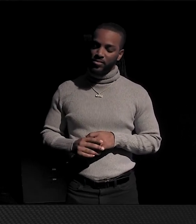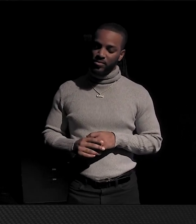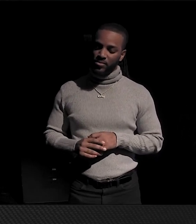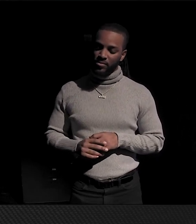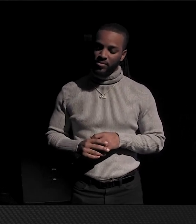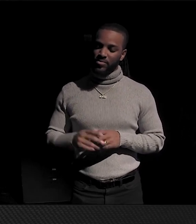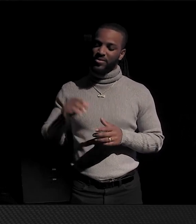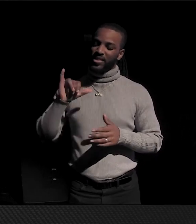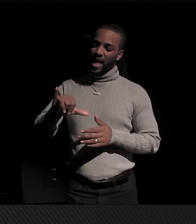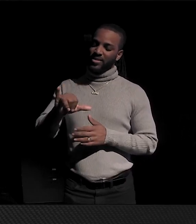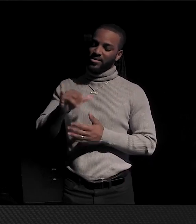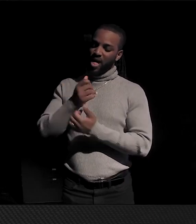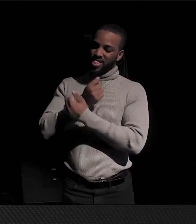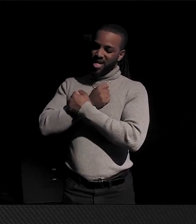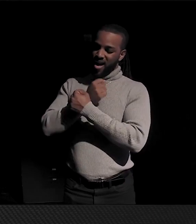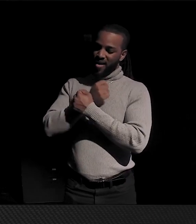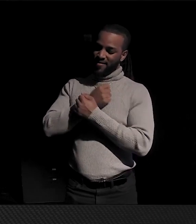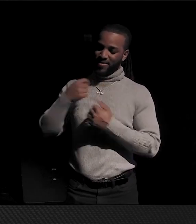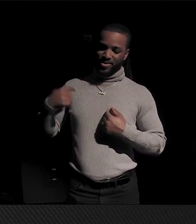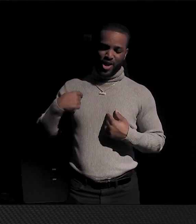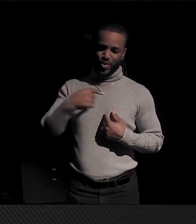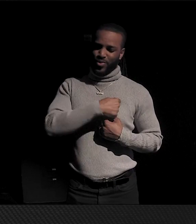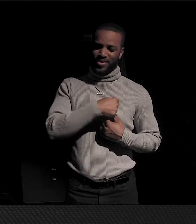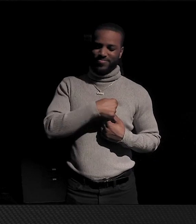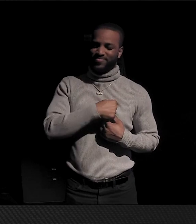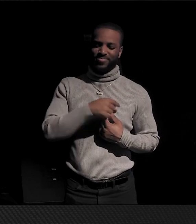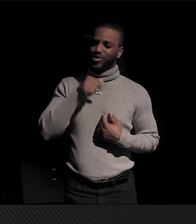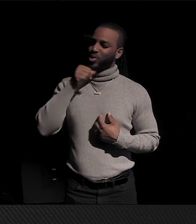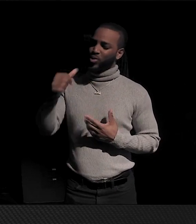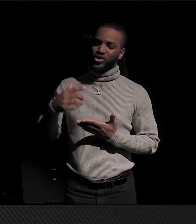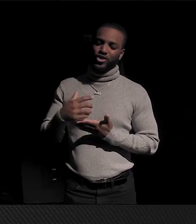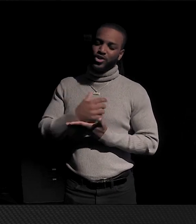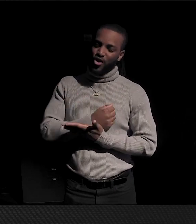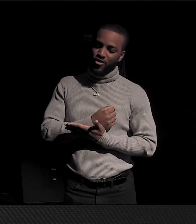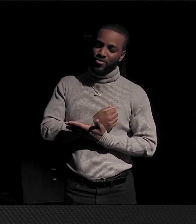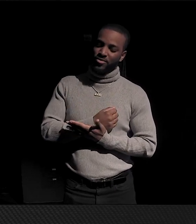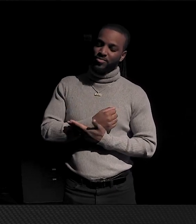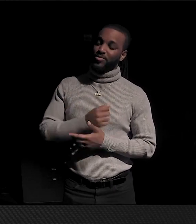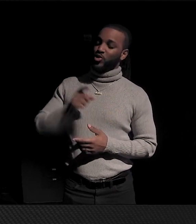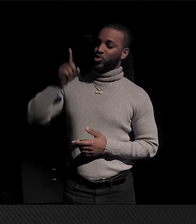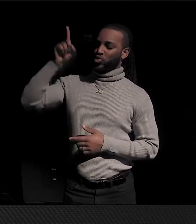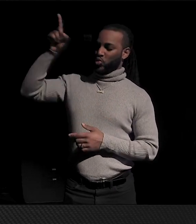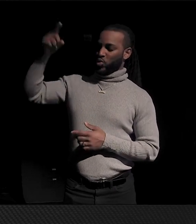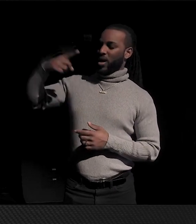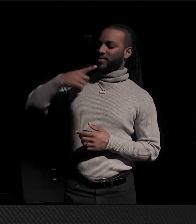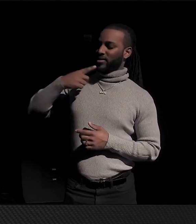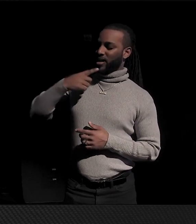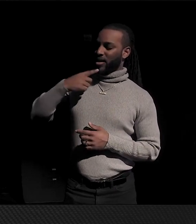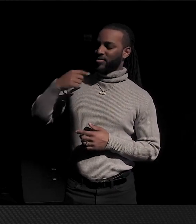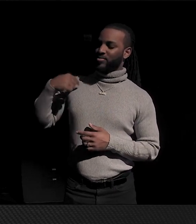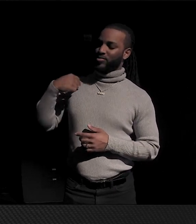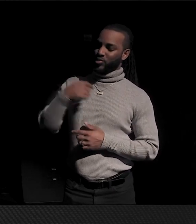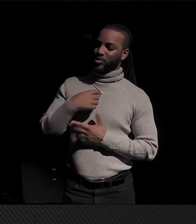It's a love that we don't deserve, but you have said that we do.